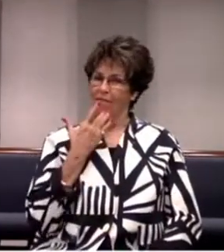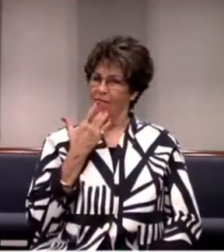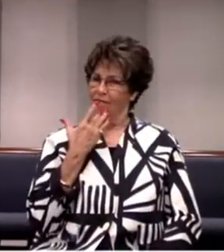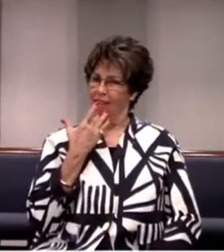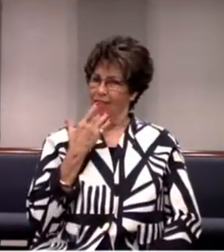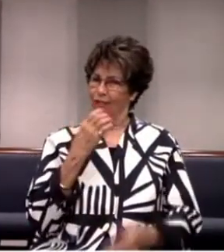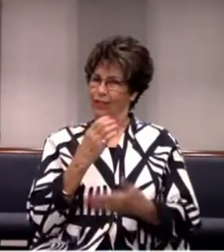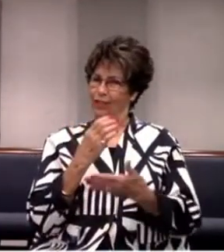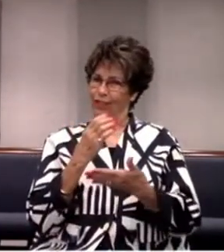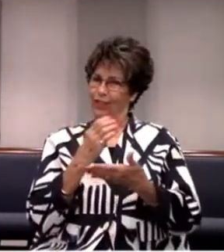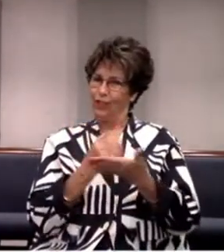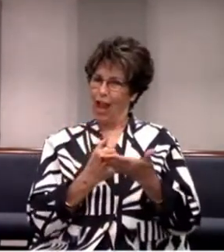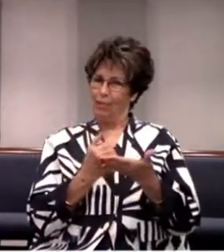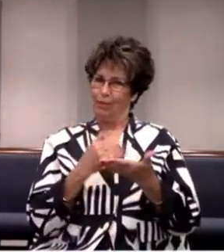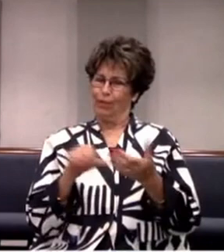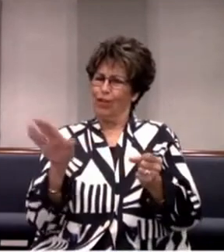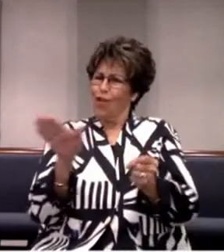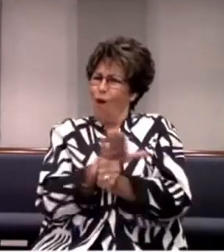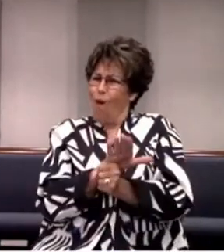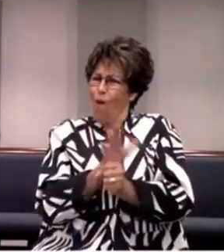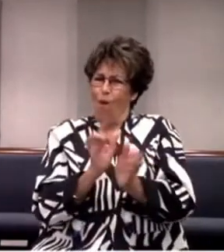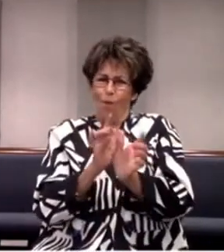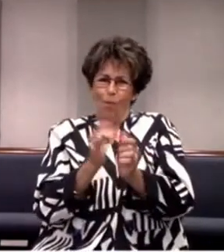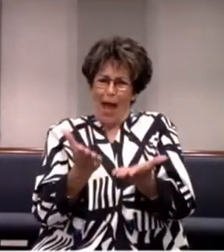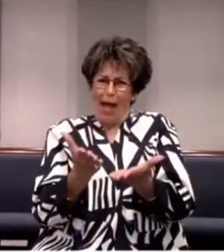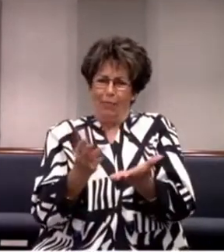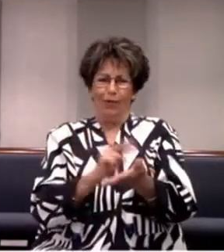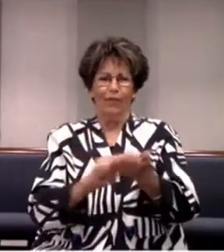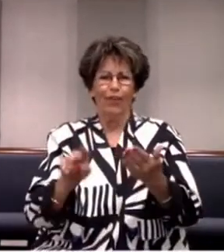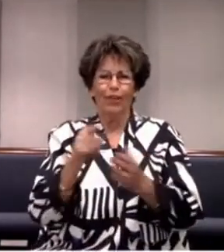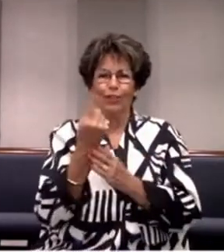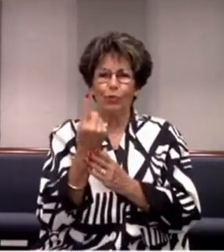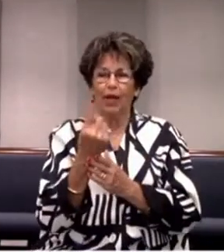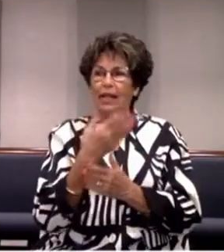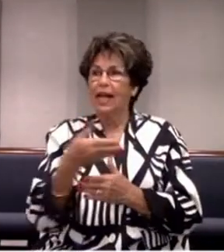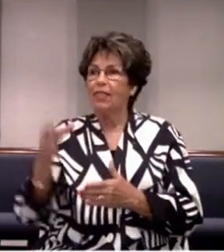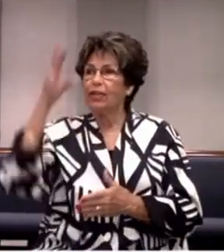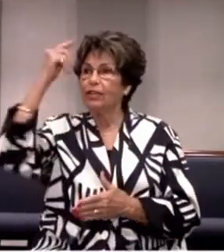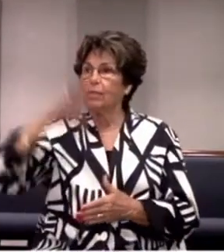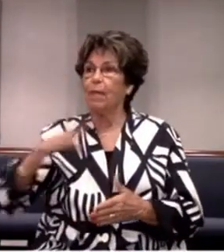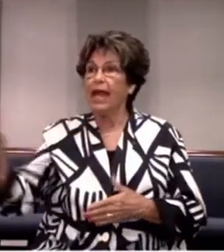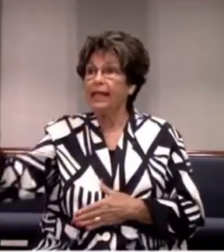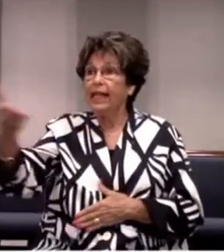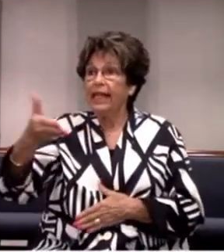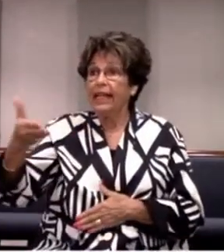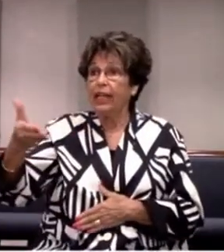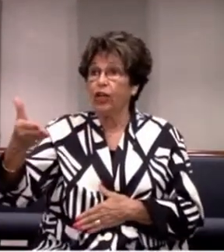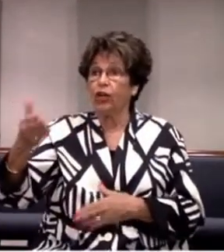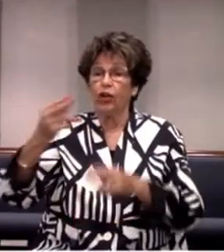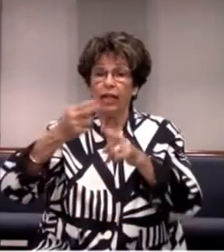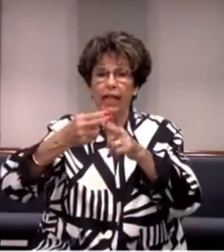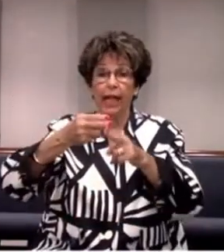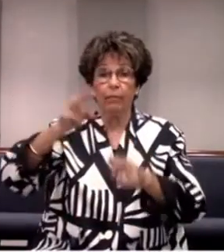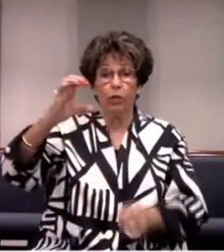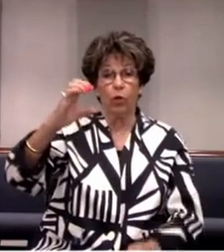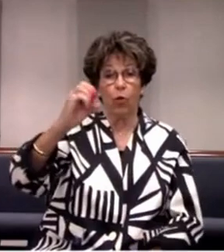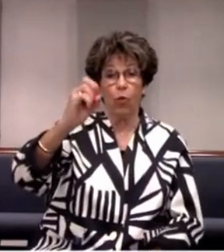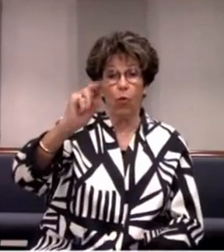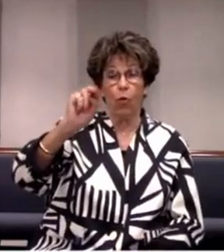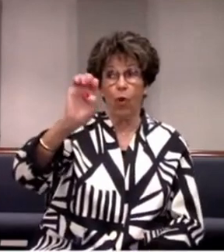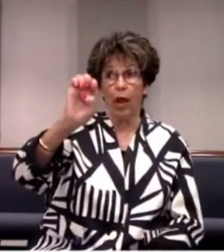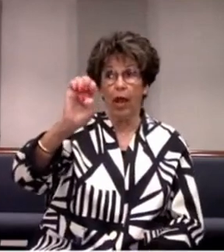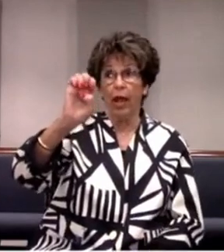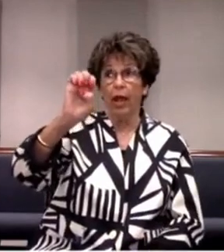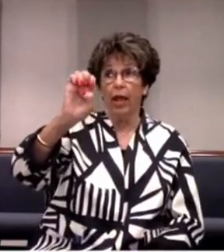whole Bible, verse number 1, there's a man here named Cornelius. We